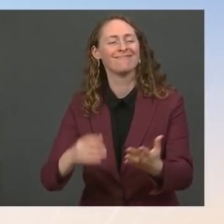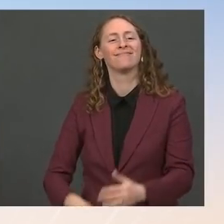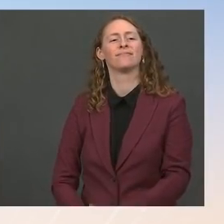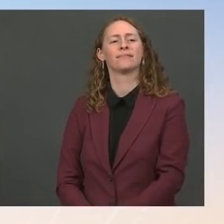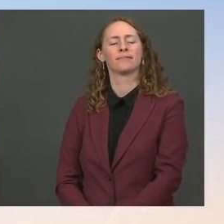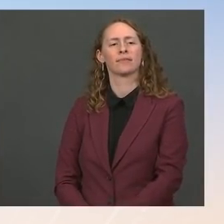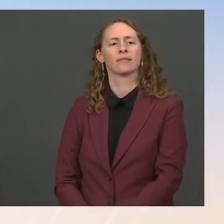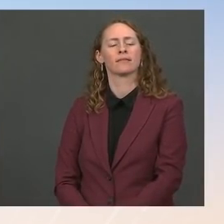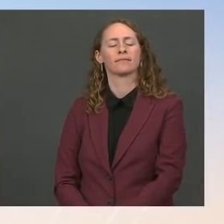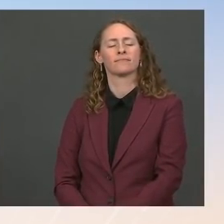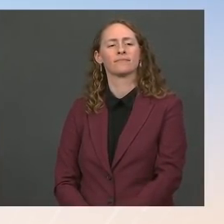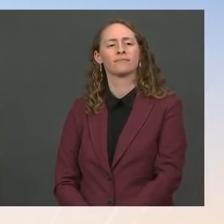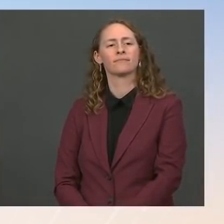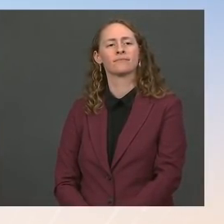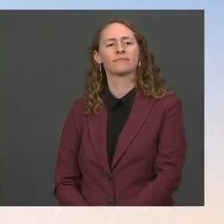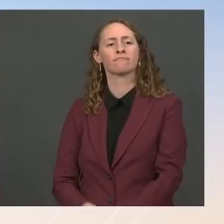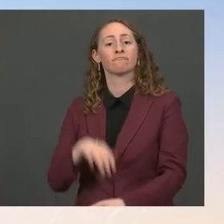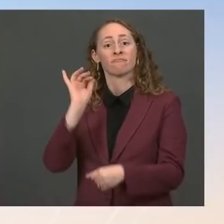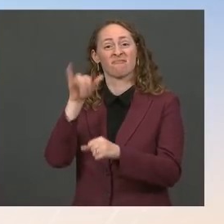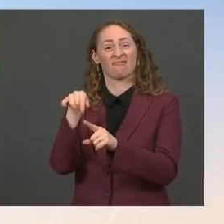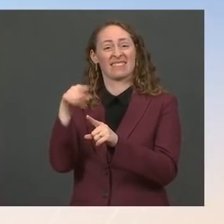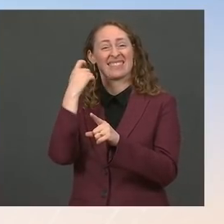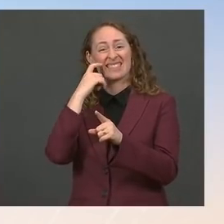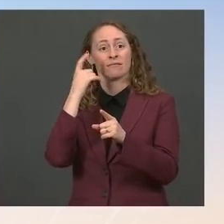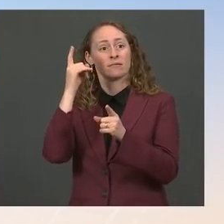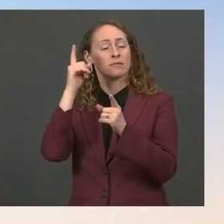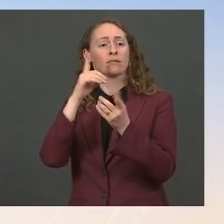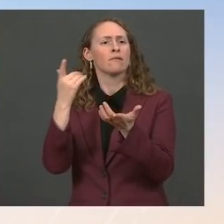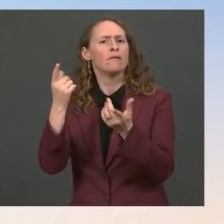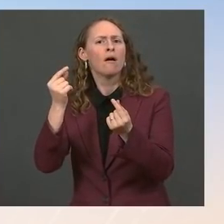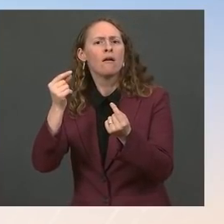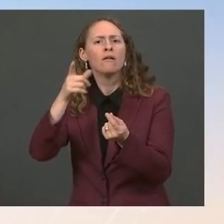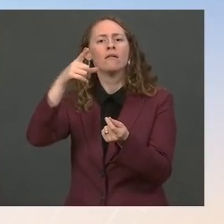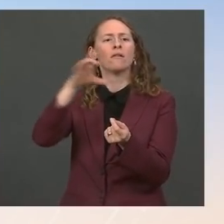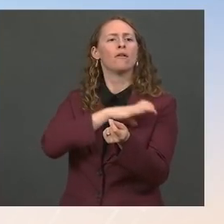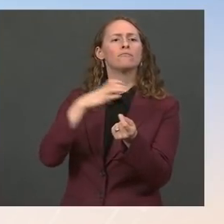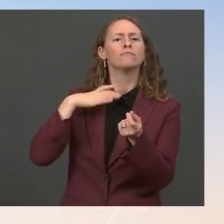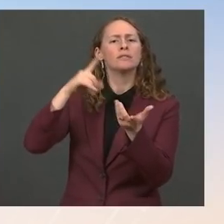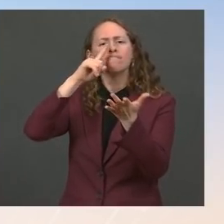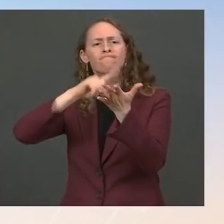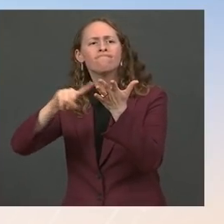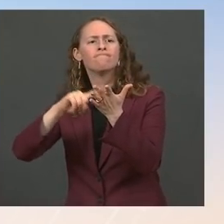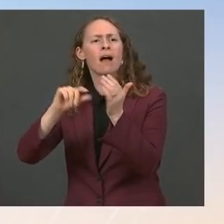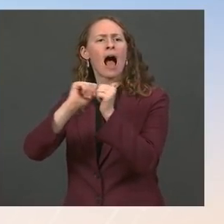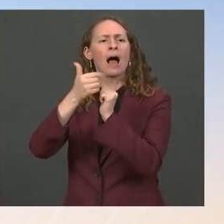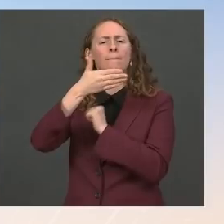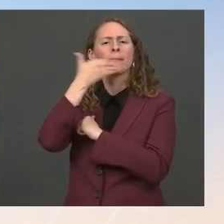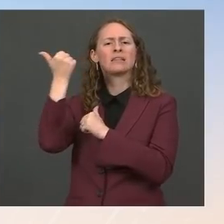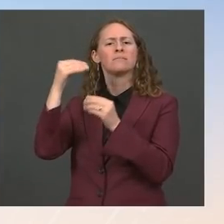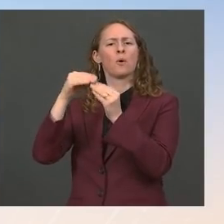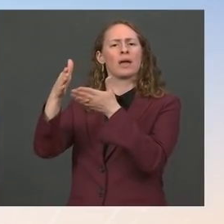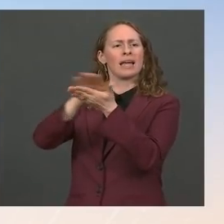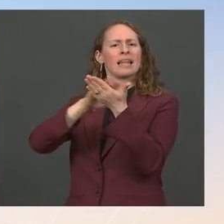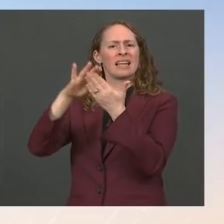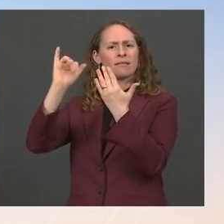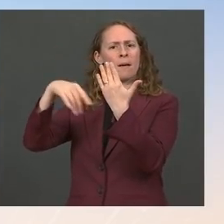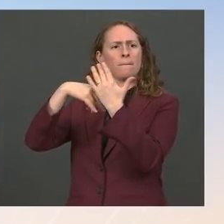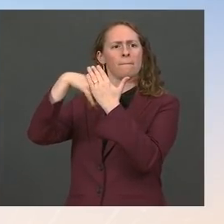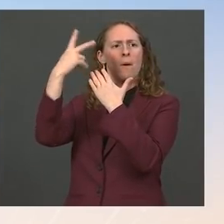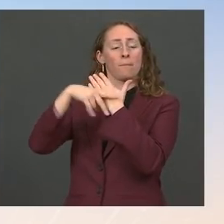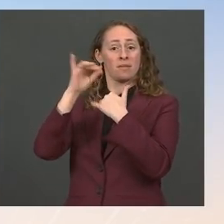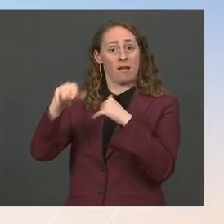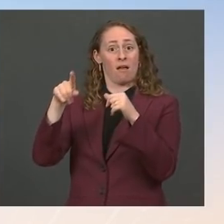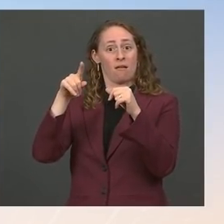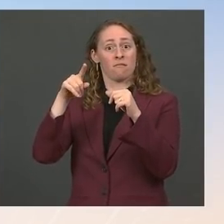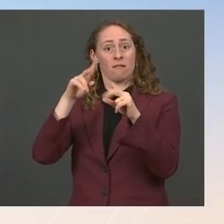while we continue to work with our colleagues in Congress on a clean energy performance program, this independent analysis lays out a path to the president's climate goal